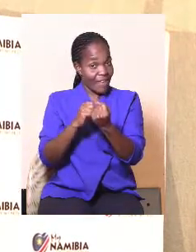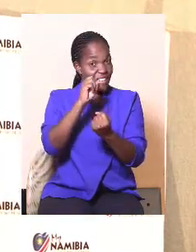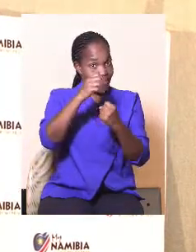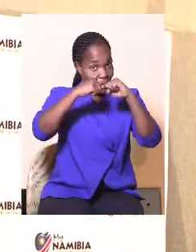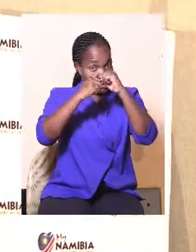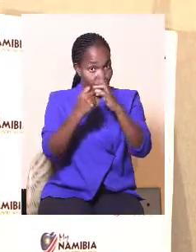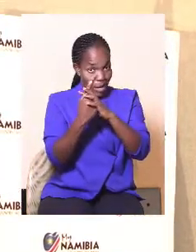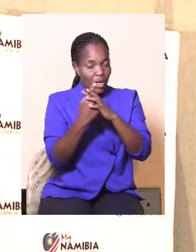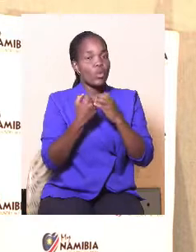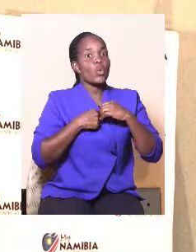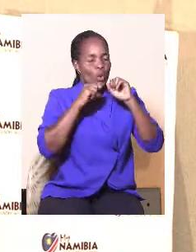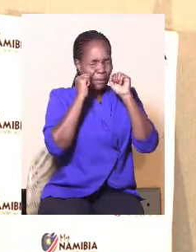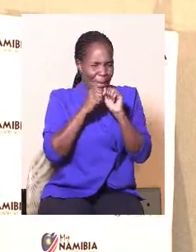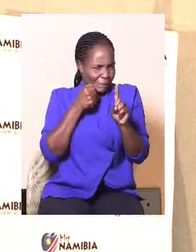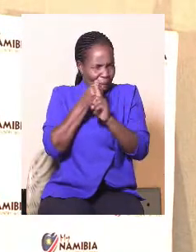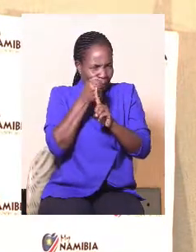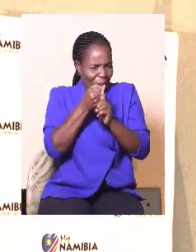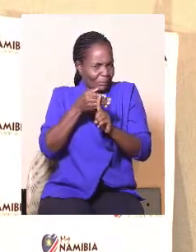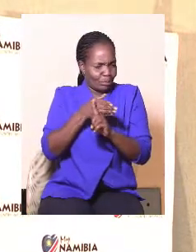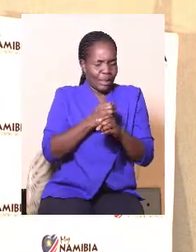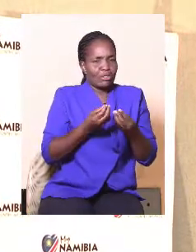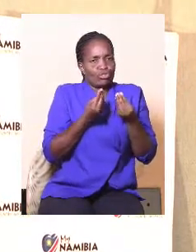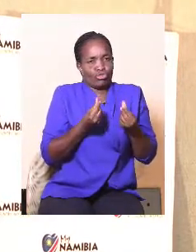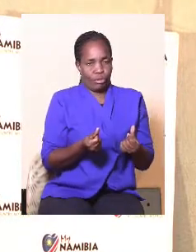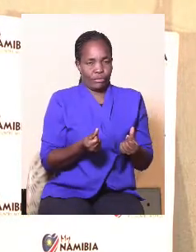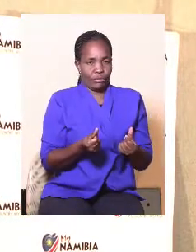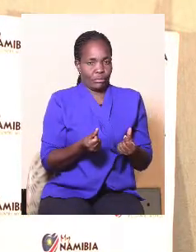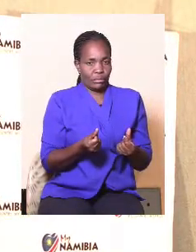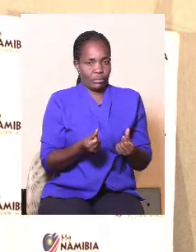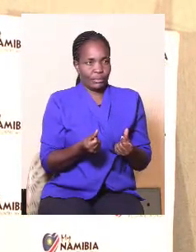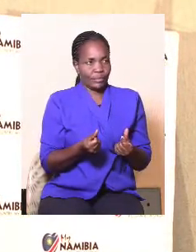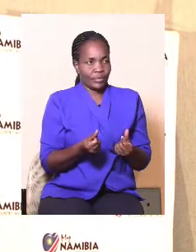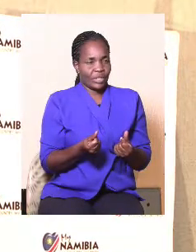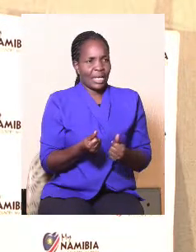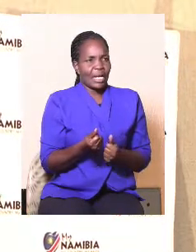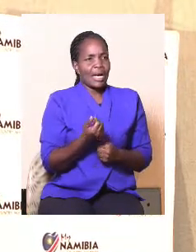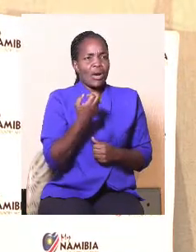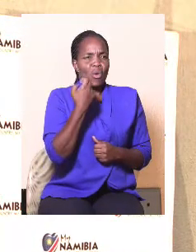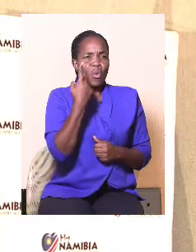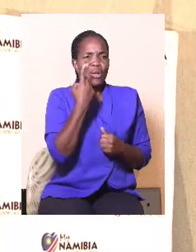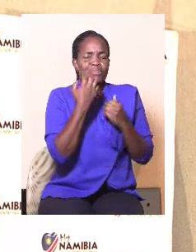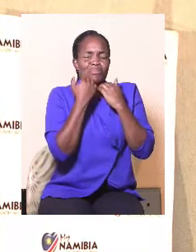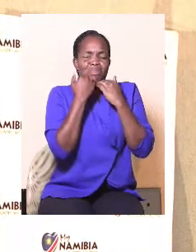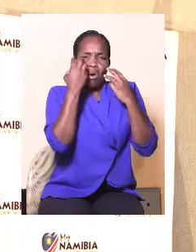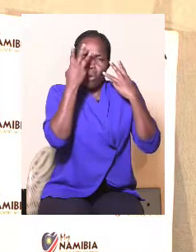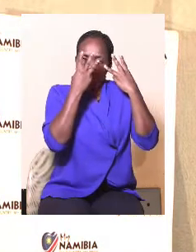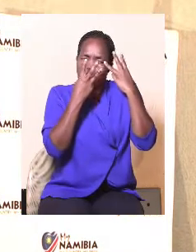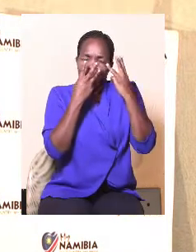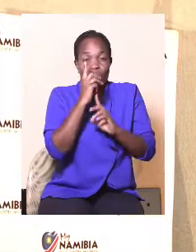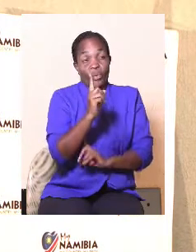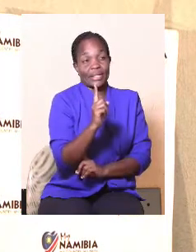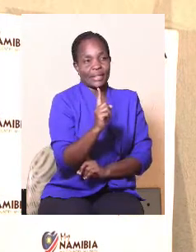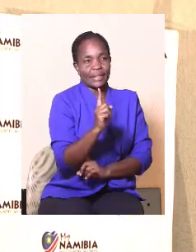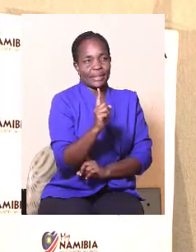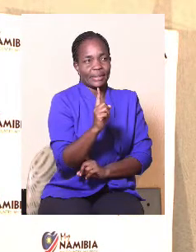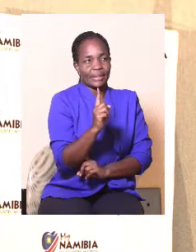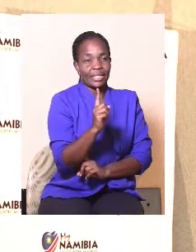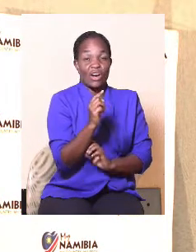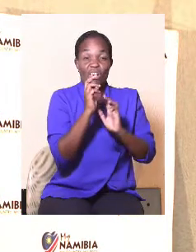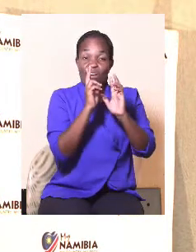challenges, we will have to address those challenges as we go along. One of the concerns that we have is for